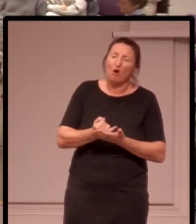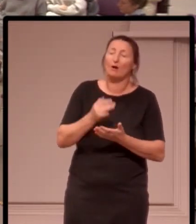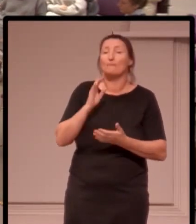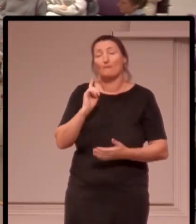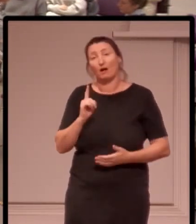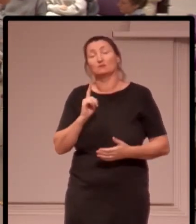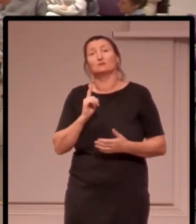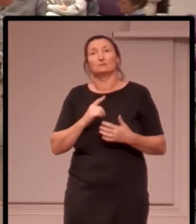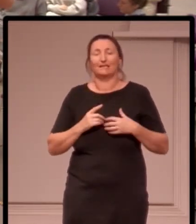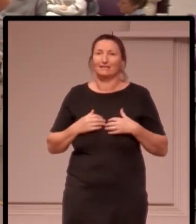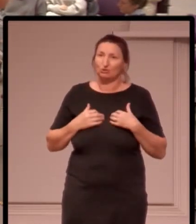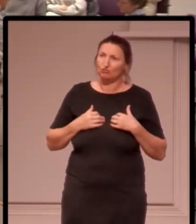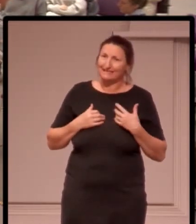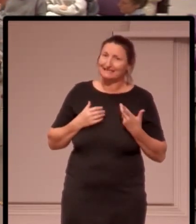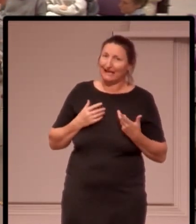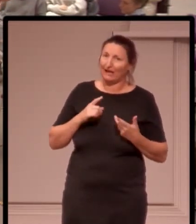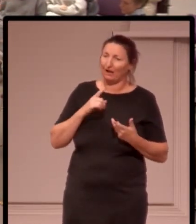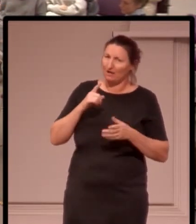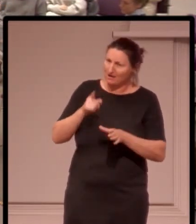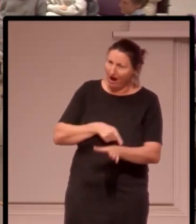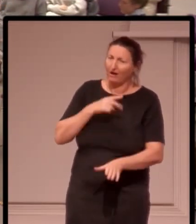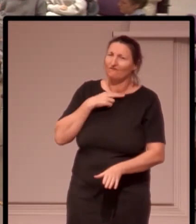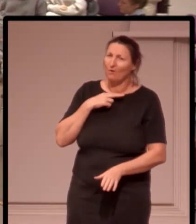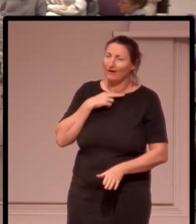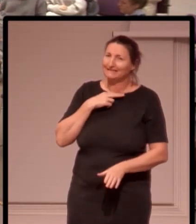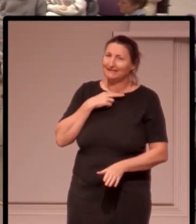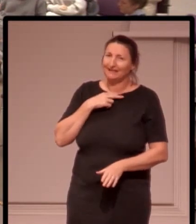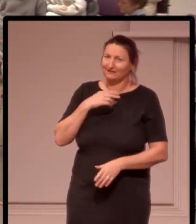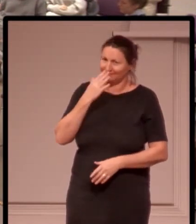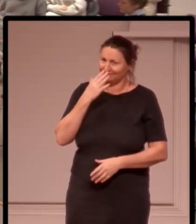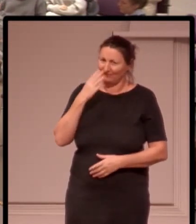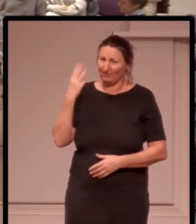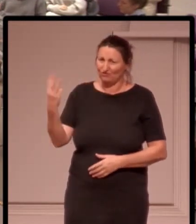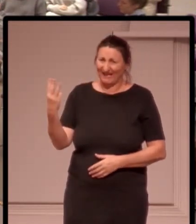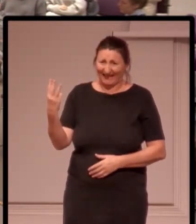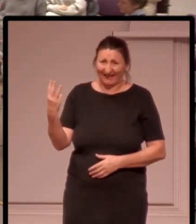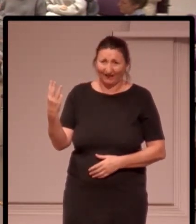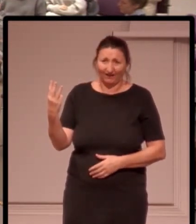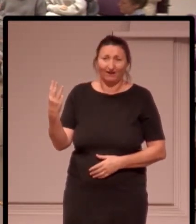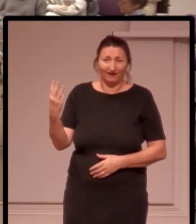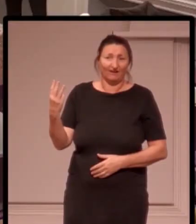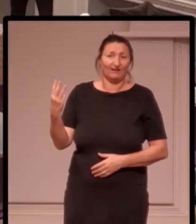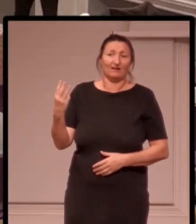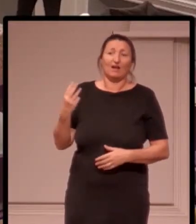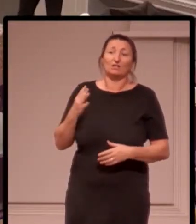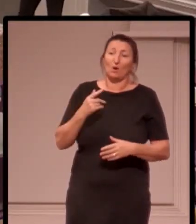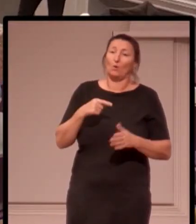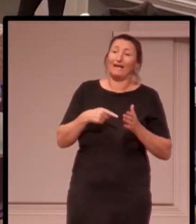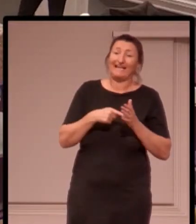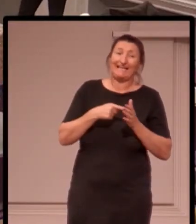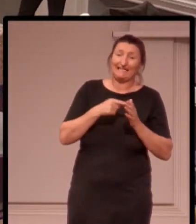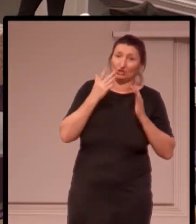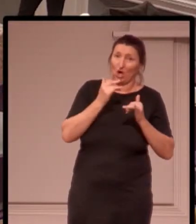really interested in those younger voices. So nationally, the CQC survey asks